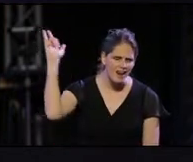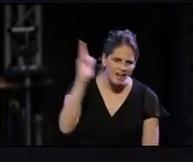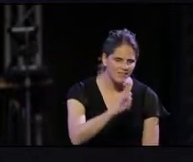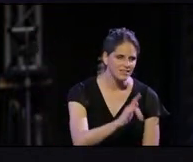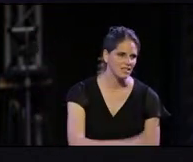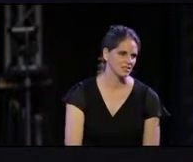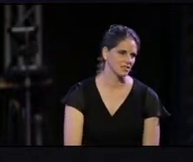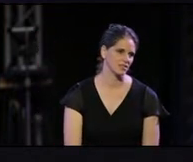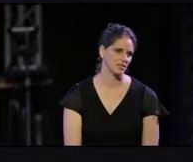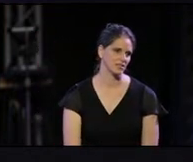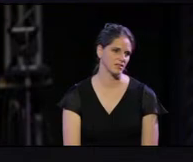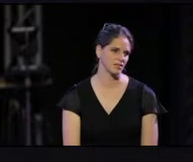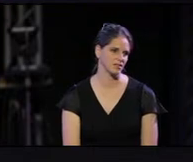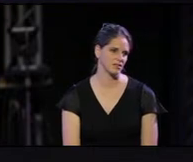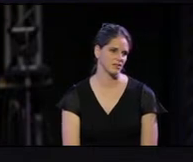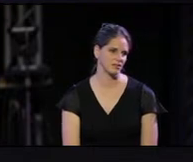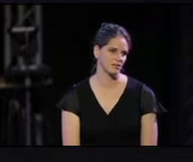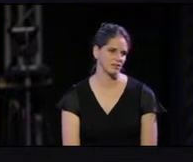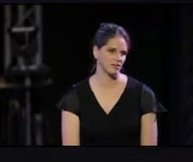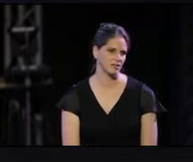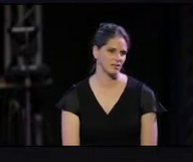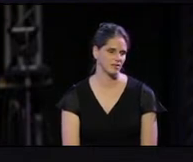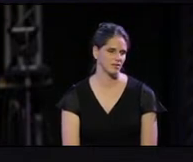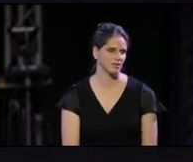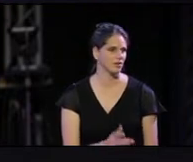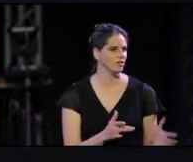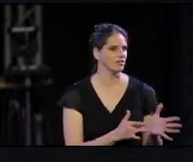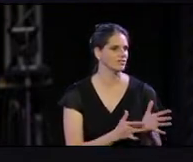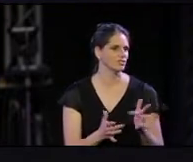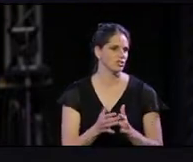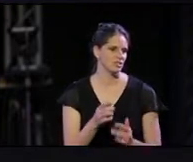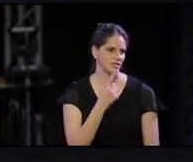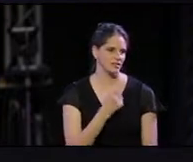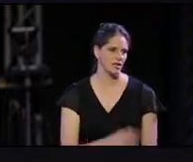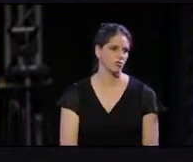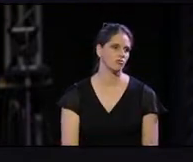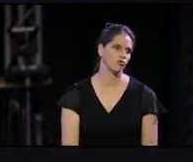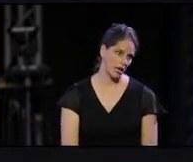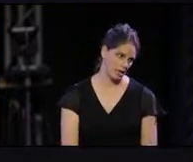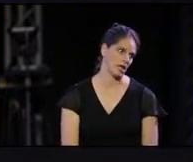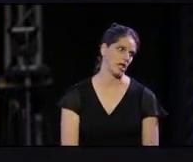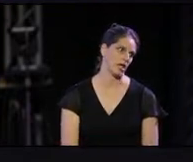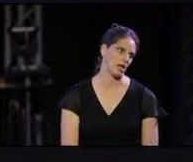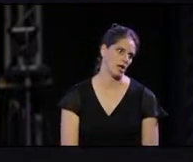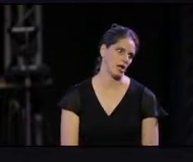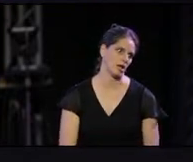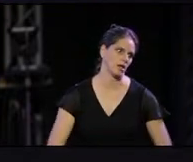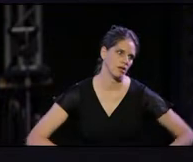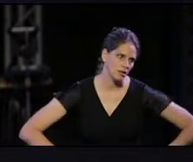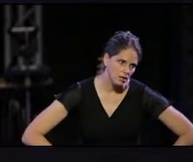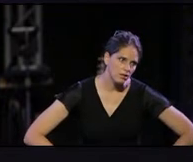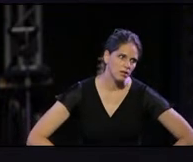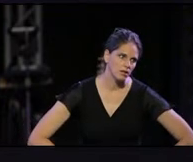so he doesn't. He doesn't go, oh, really? In fact, he does exactly the